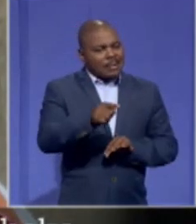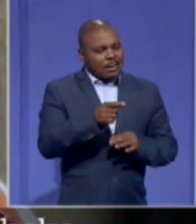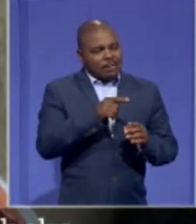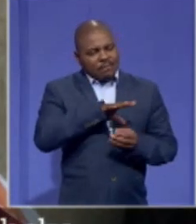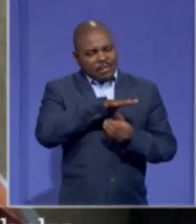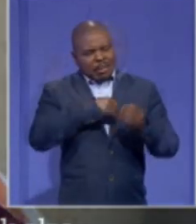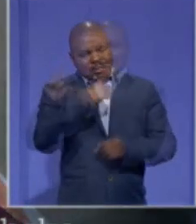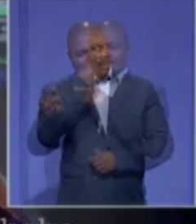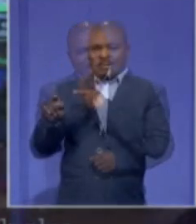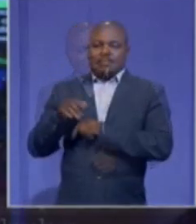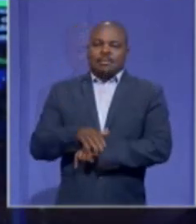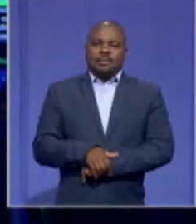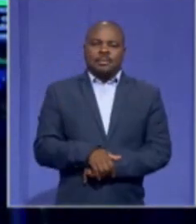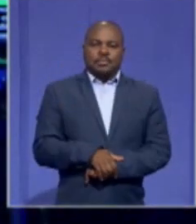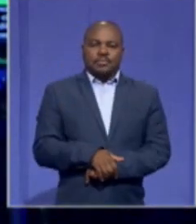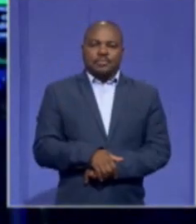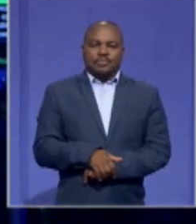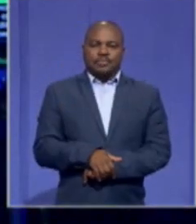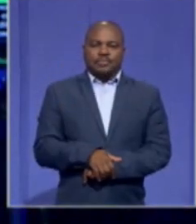dipotso.